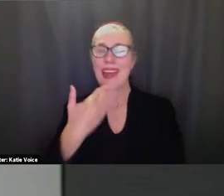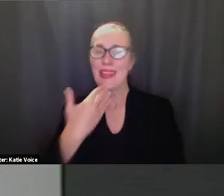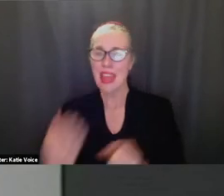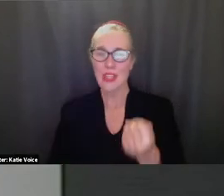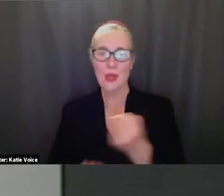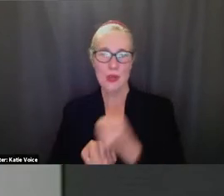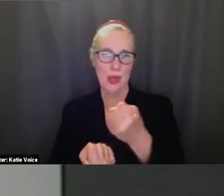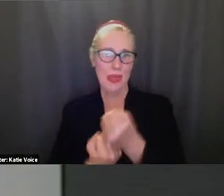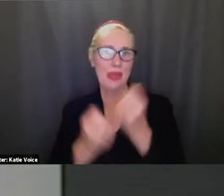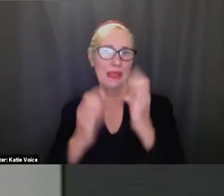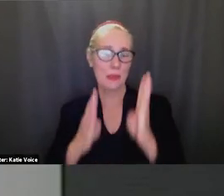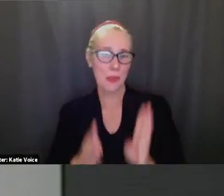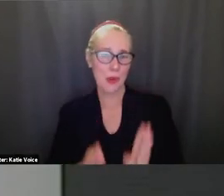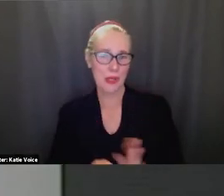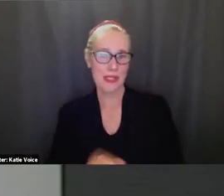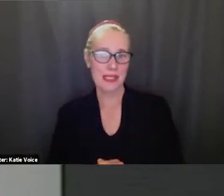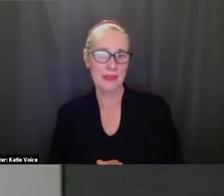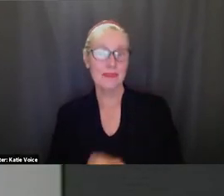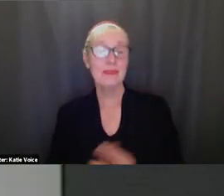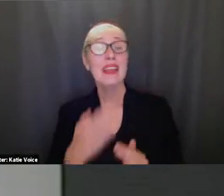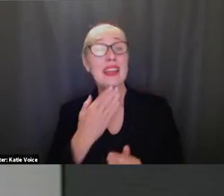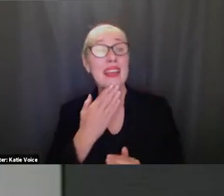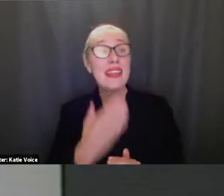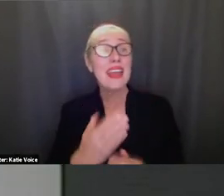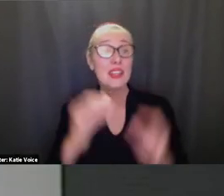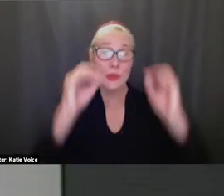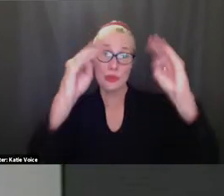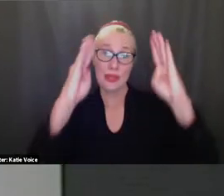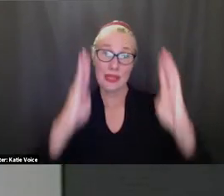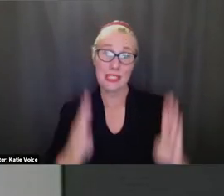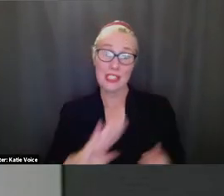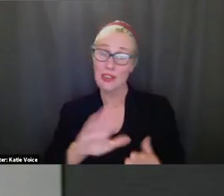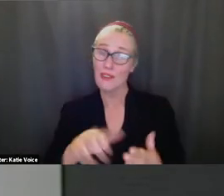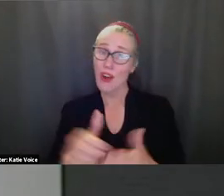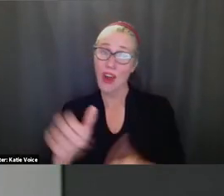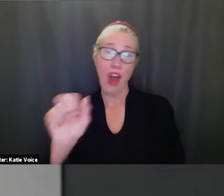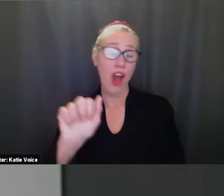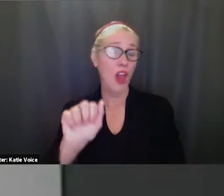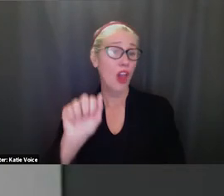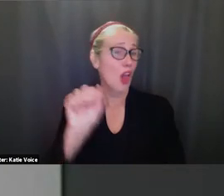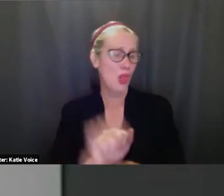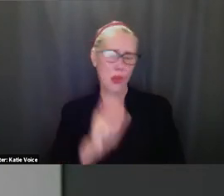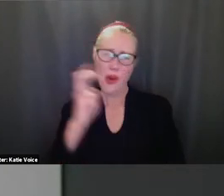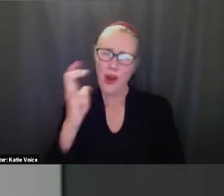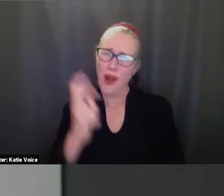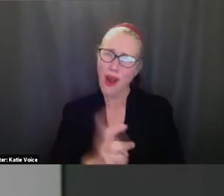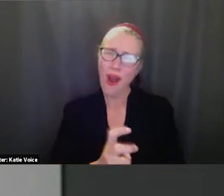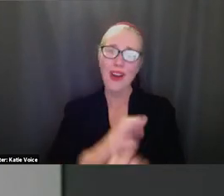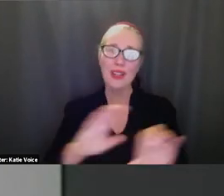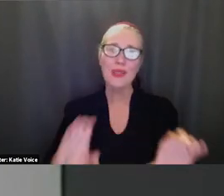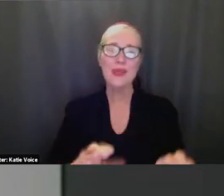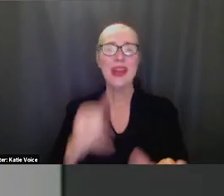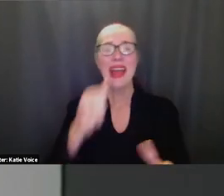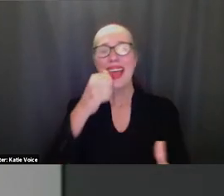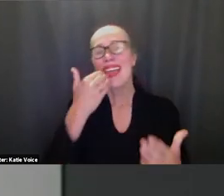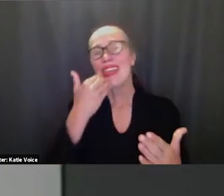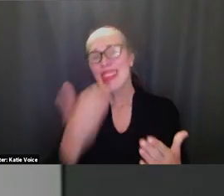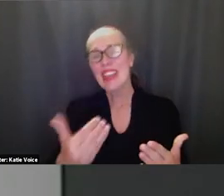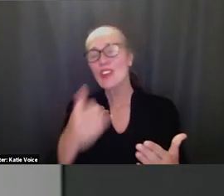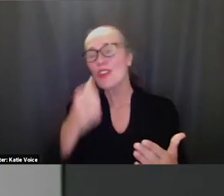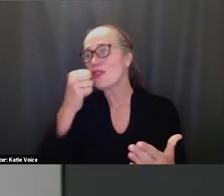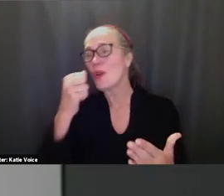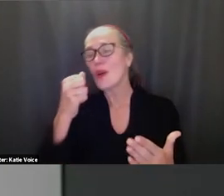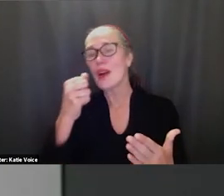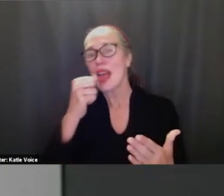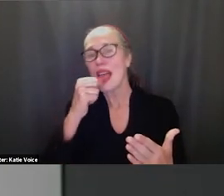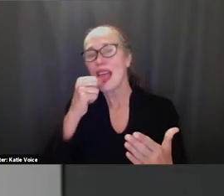also once again uh thank you to the teachers for all the hard work that you do thank you for the letters that you've been sending i want